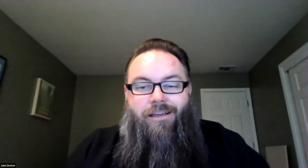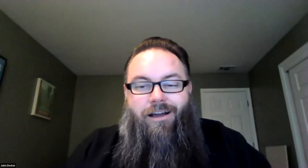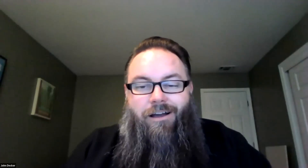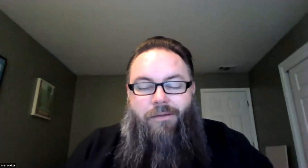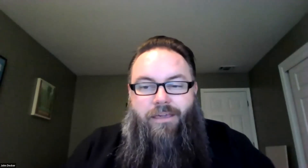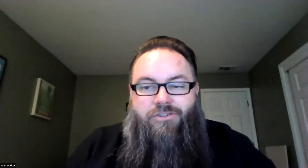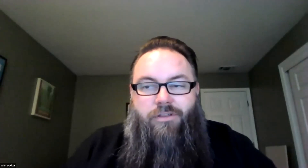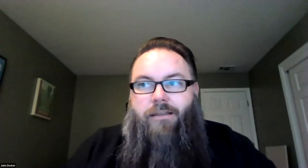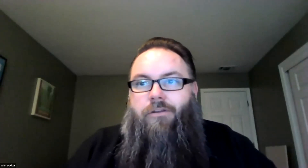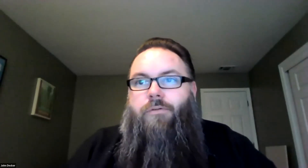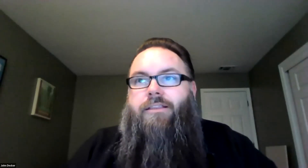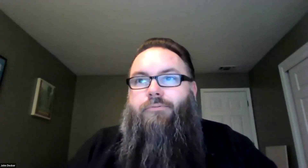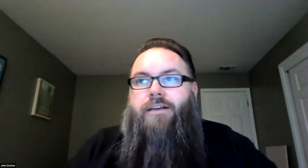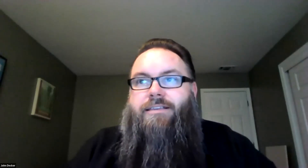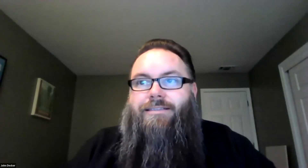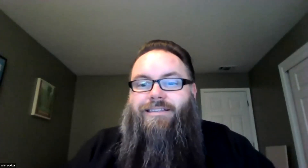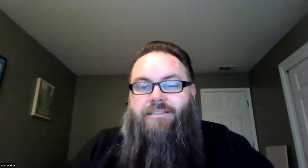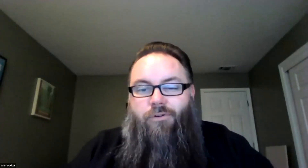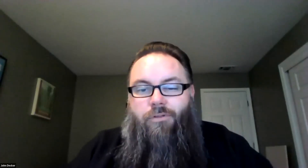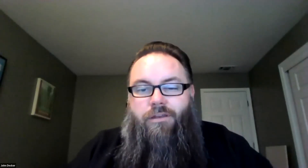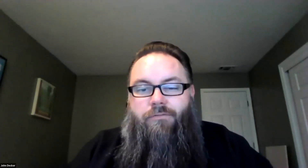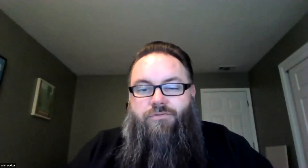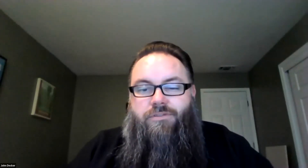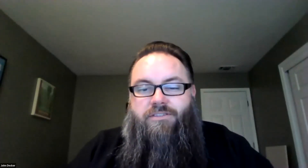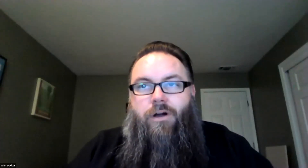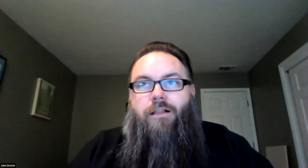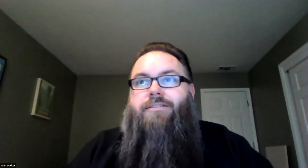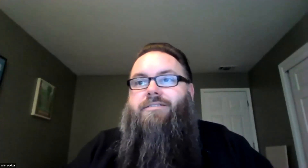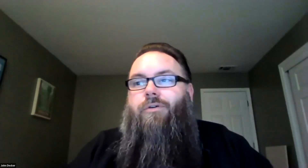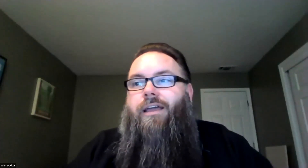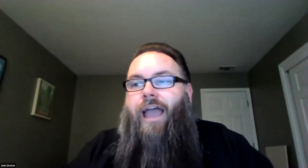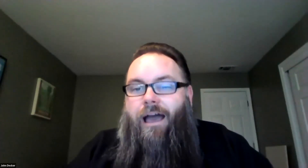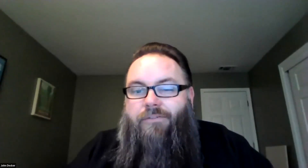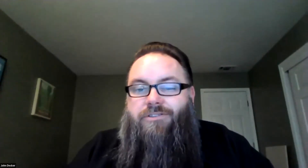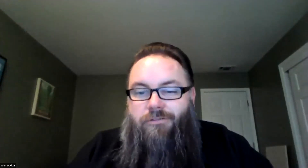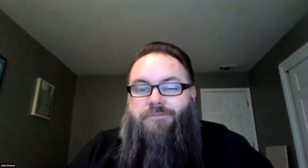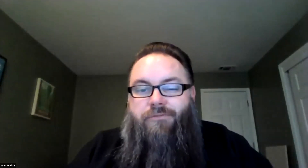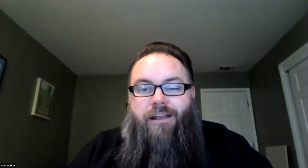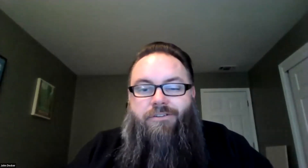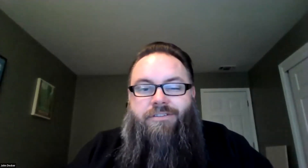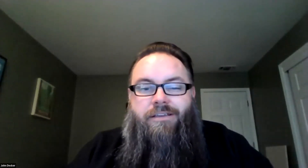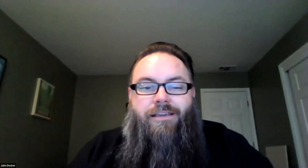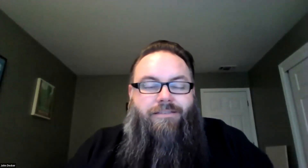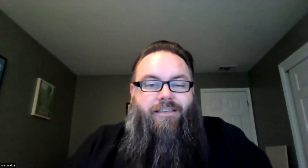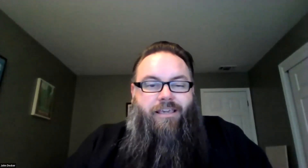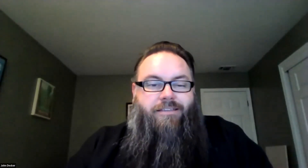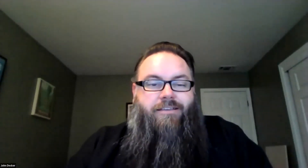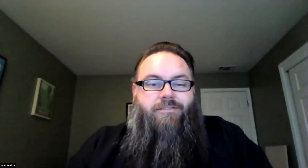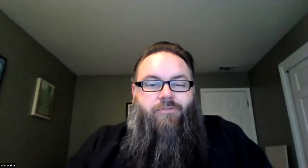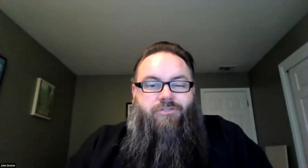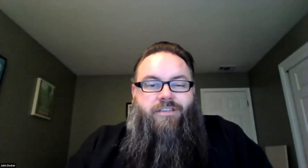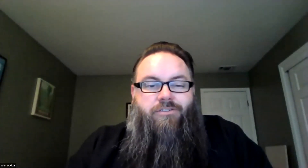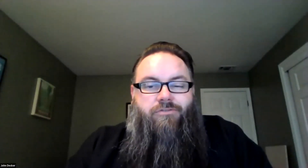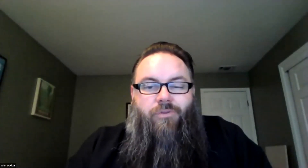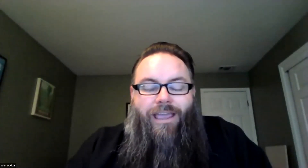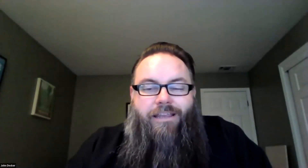in and making sure that, we make the process as easy for all the individuals as well. And so having service providers is the key to